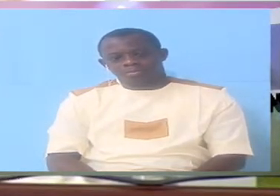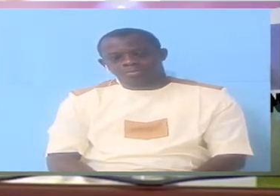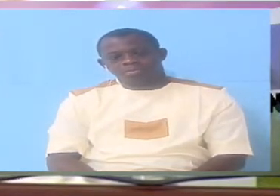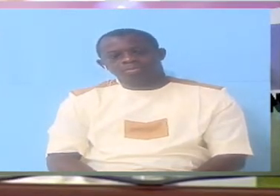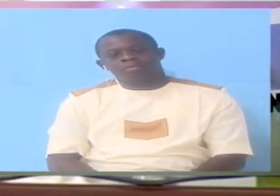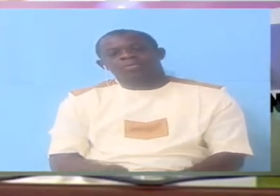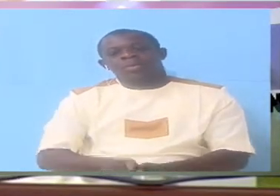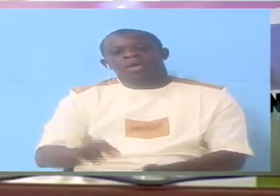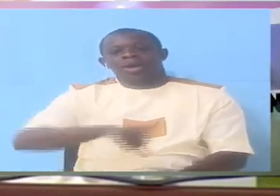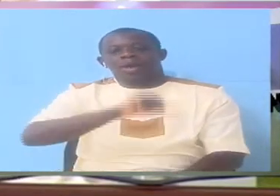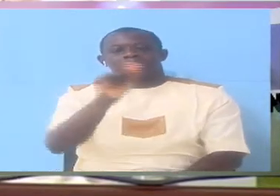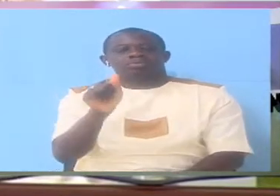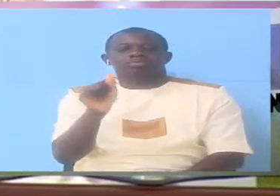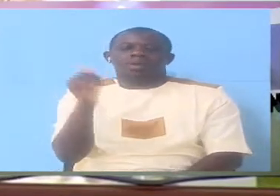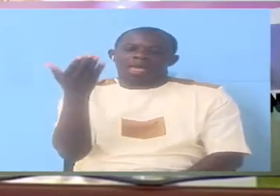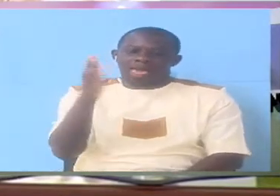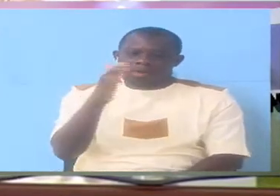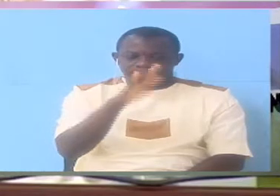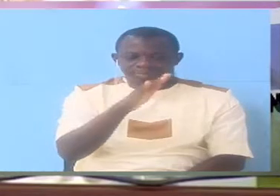And anything that would